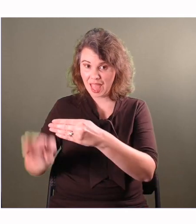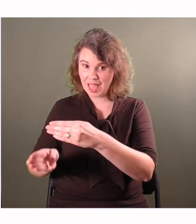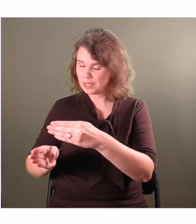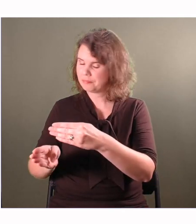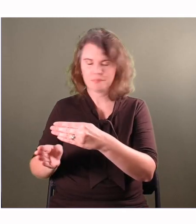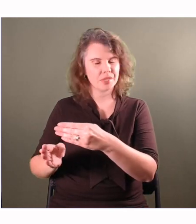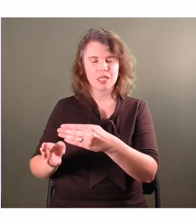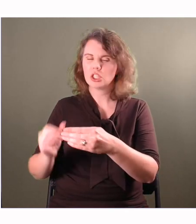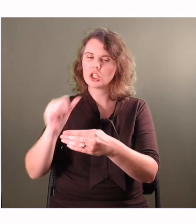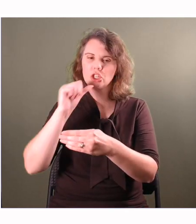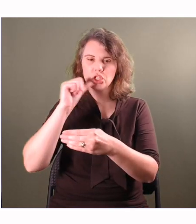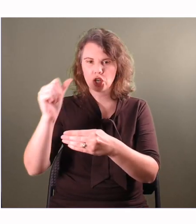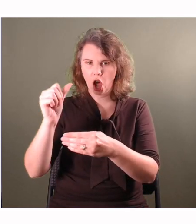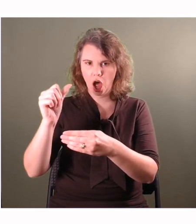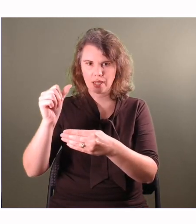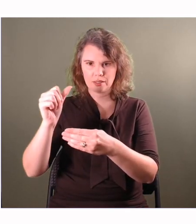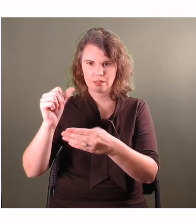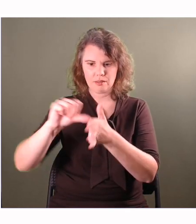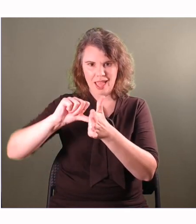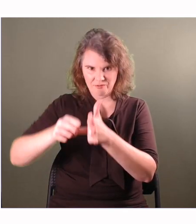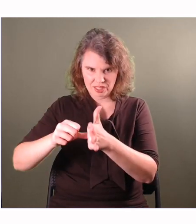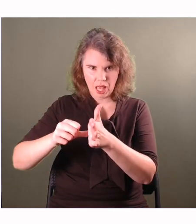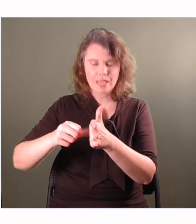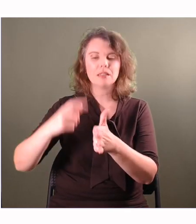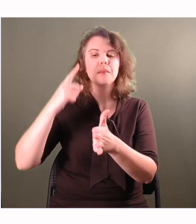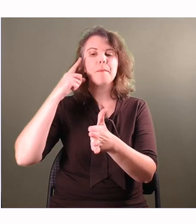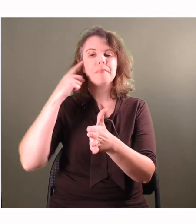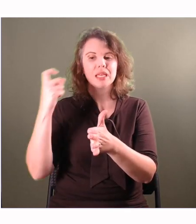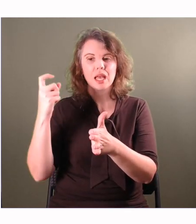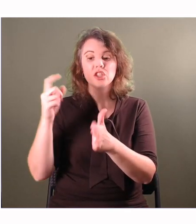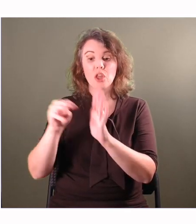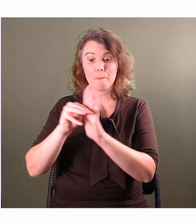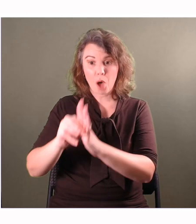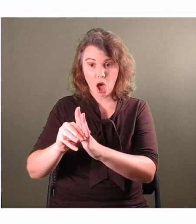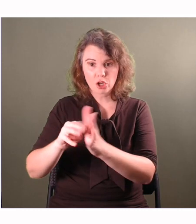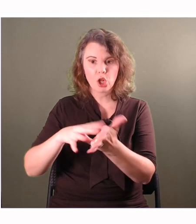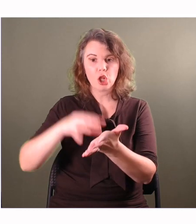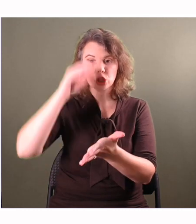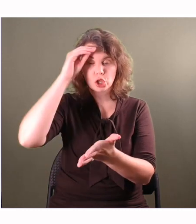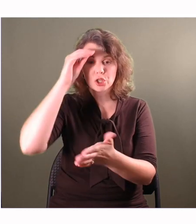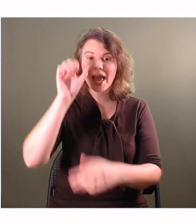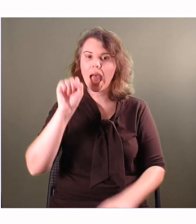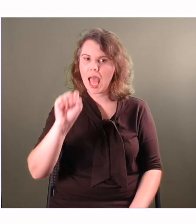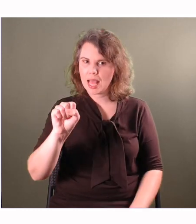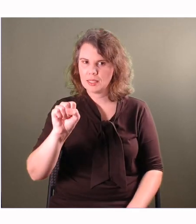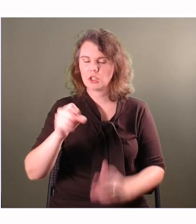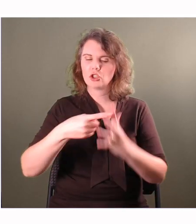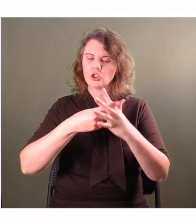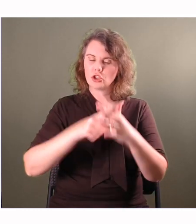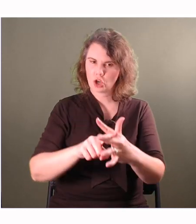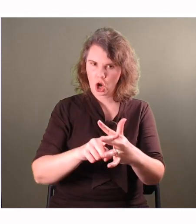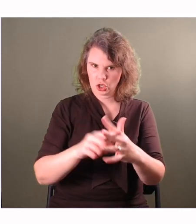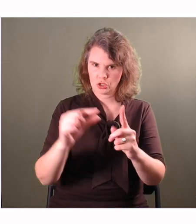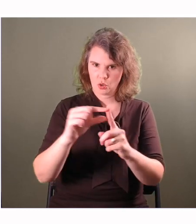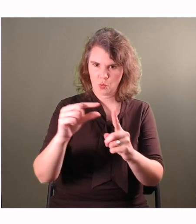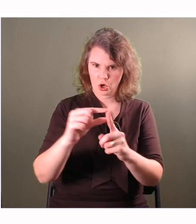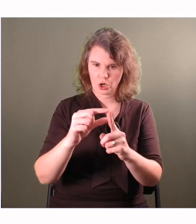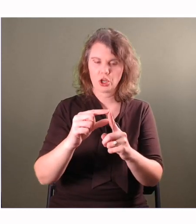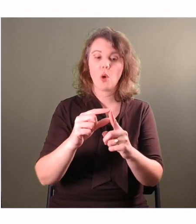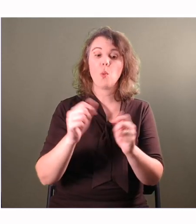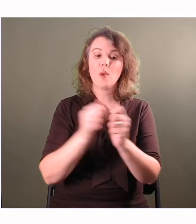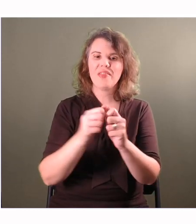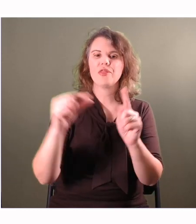pretty much unactivated because the model has learned that the S belongs in onset